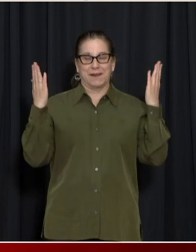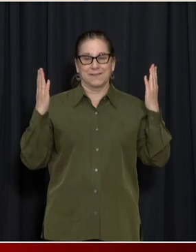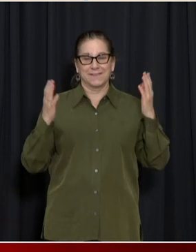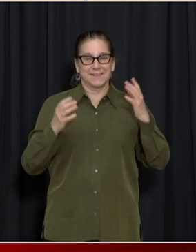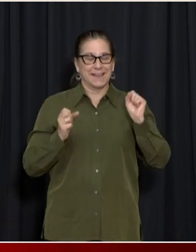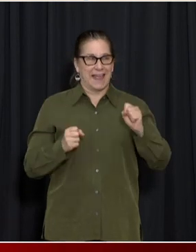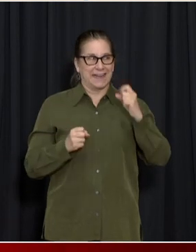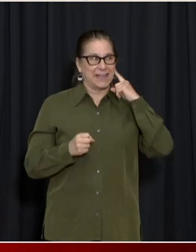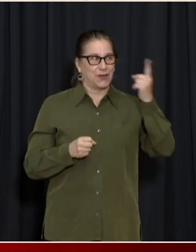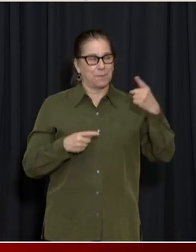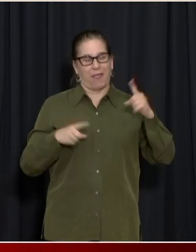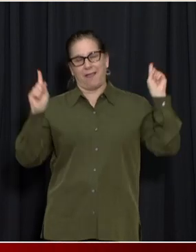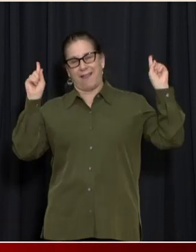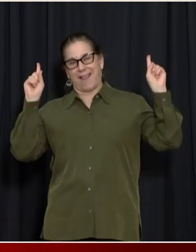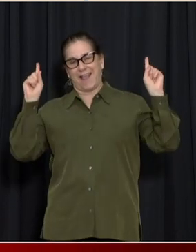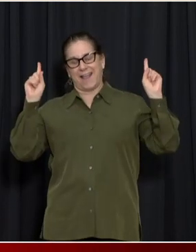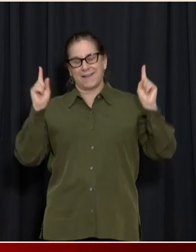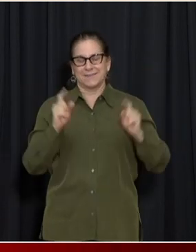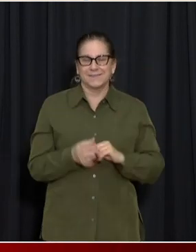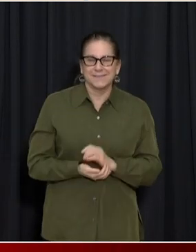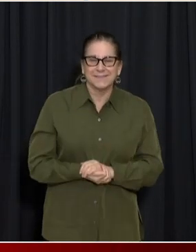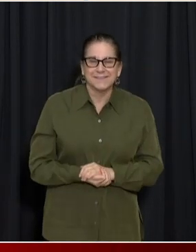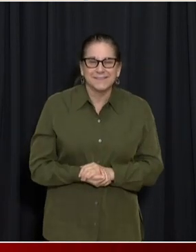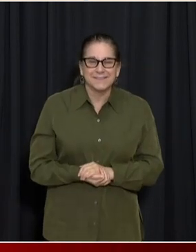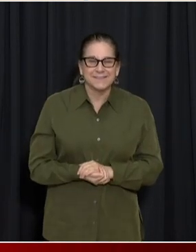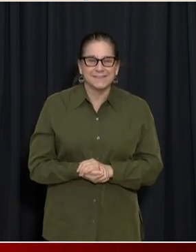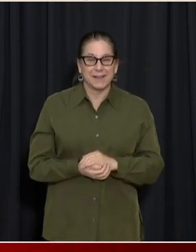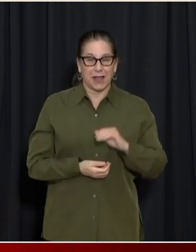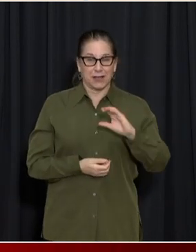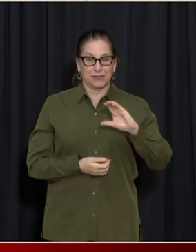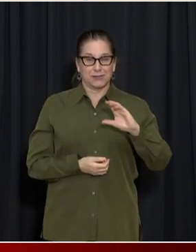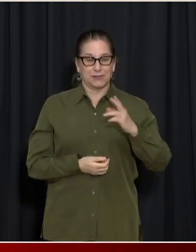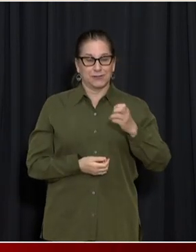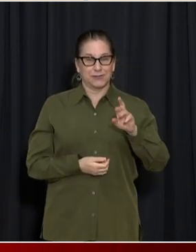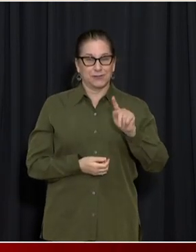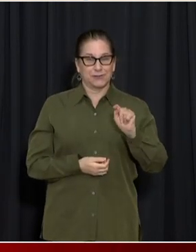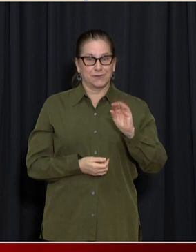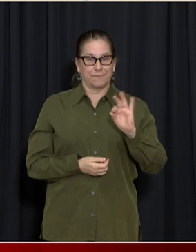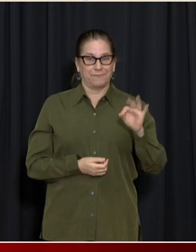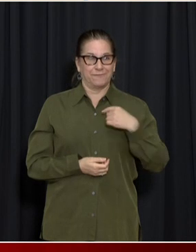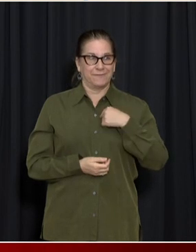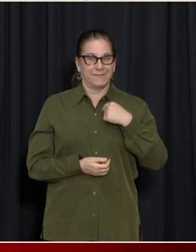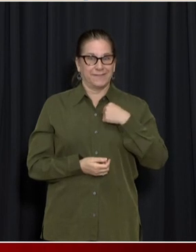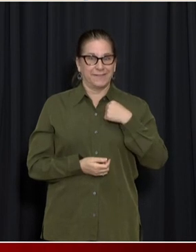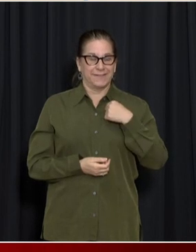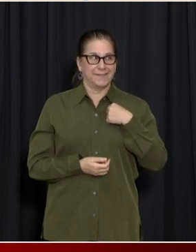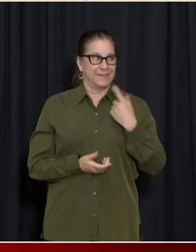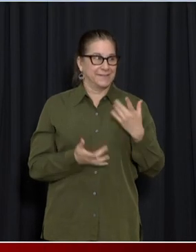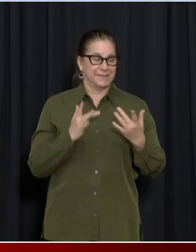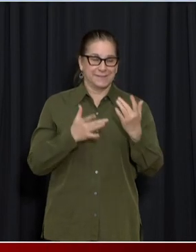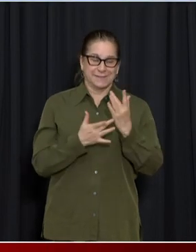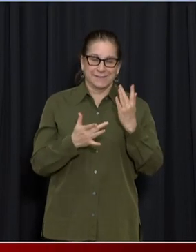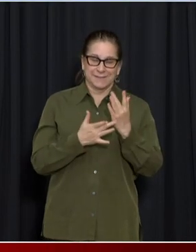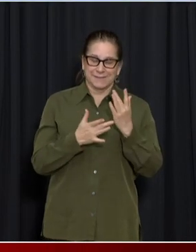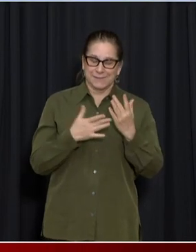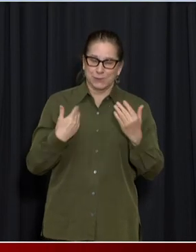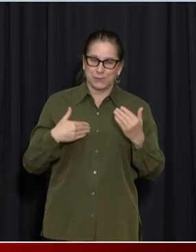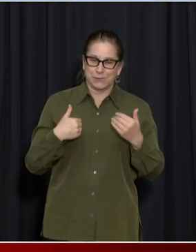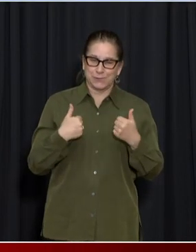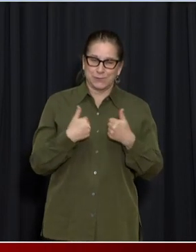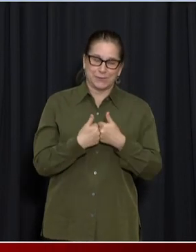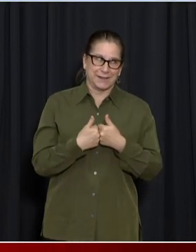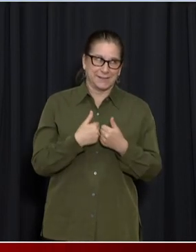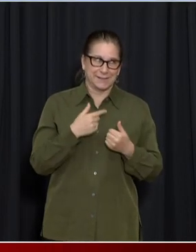Okay. Modern technology, it's just really, well, listen, I'm delighted to be on, and again, let me echo